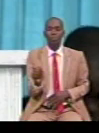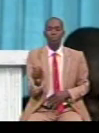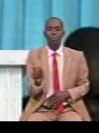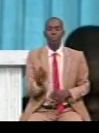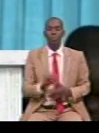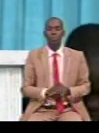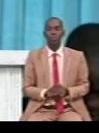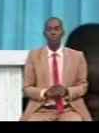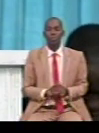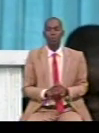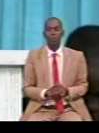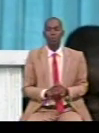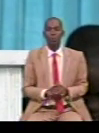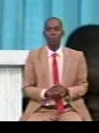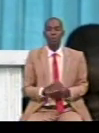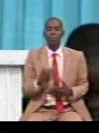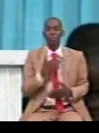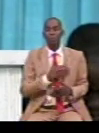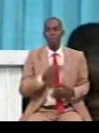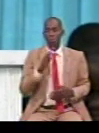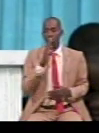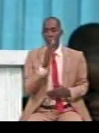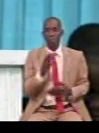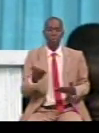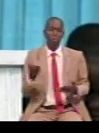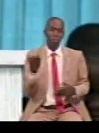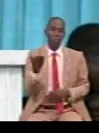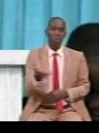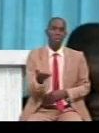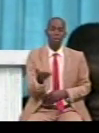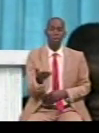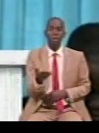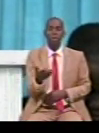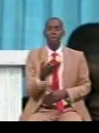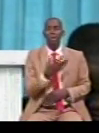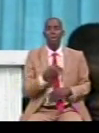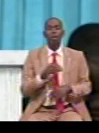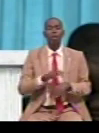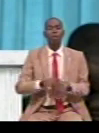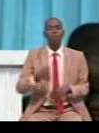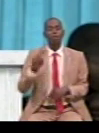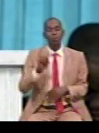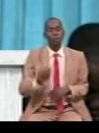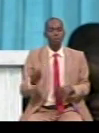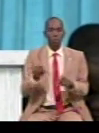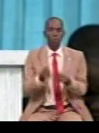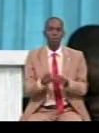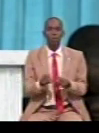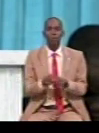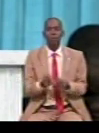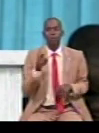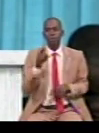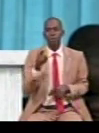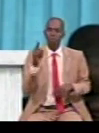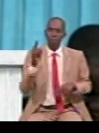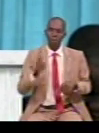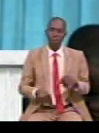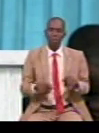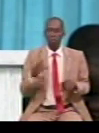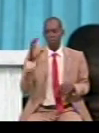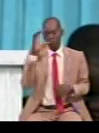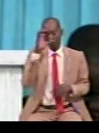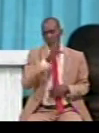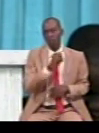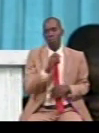local time. Please be present there. And Tuesday also, you can't miss that